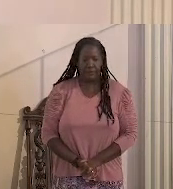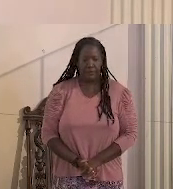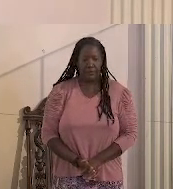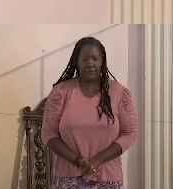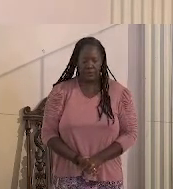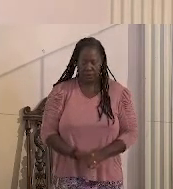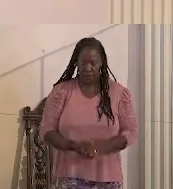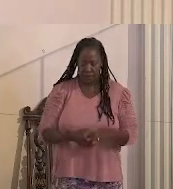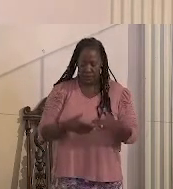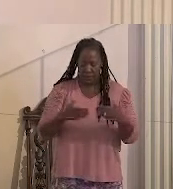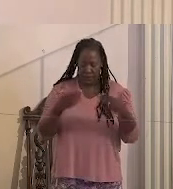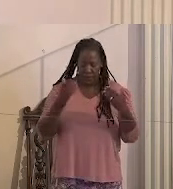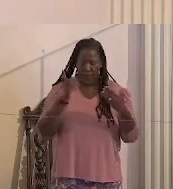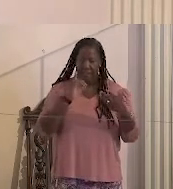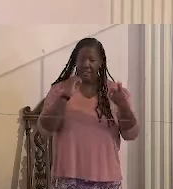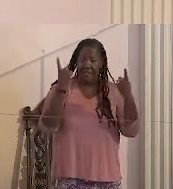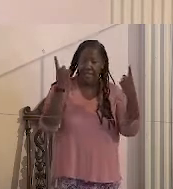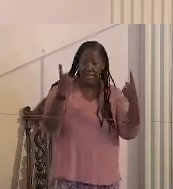So